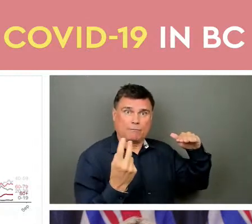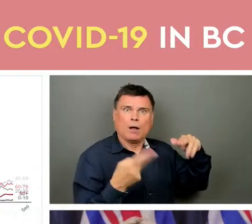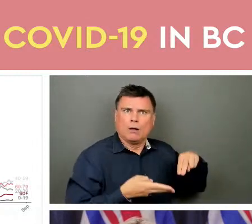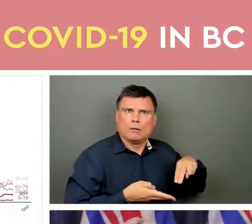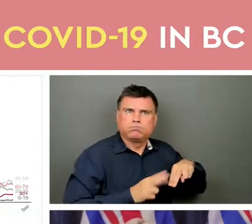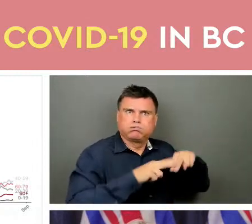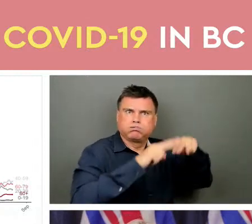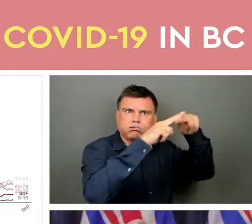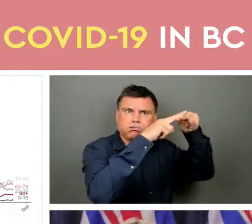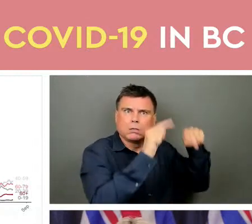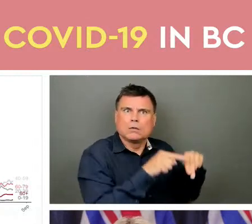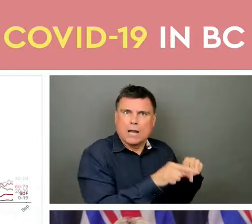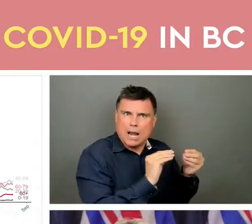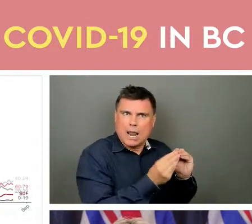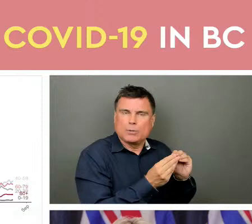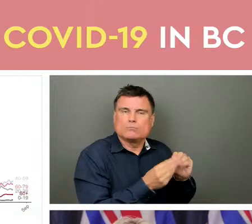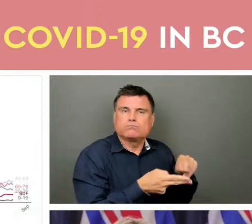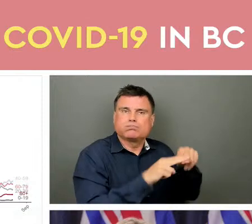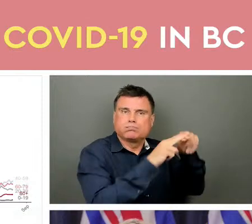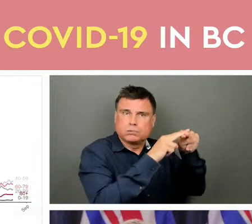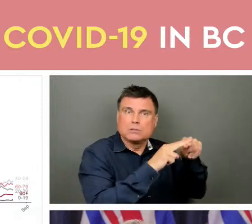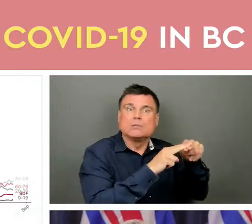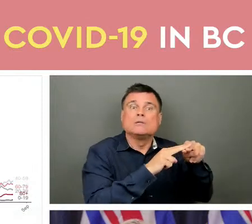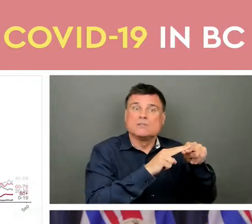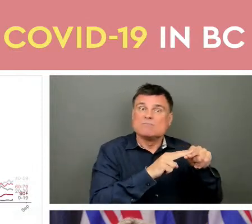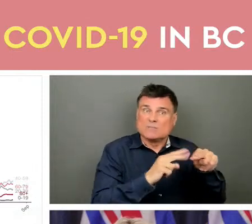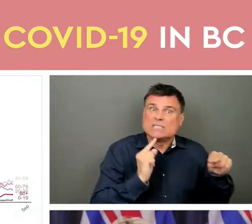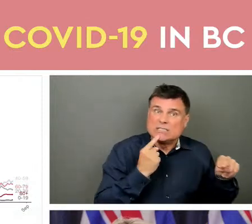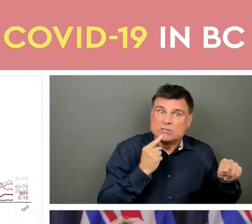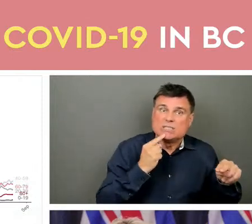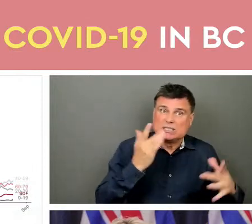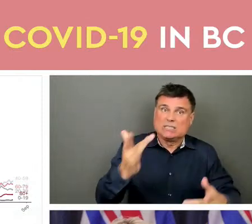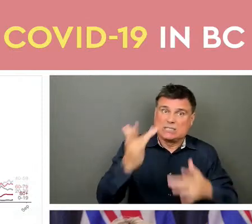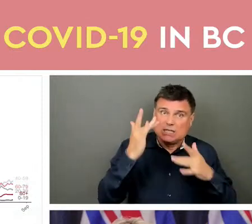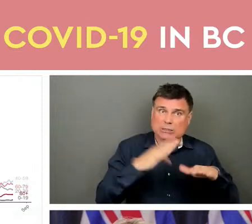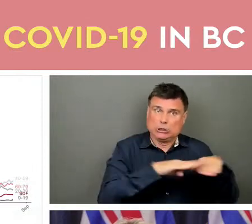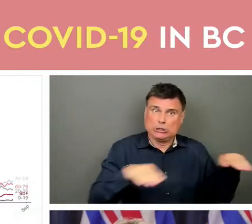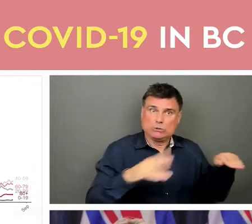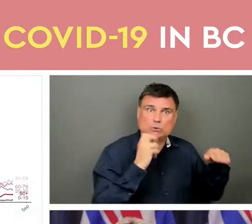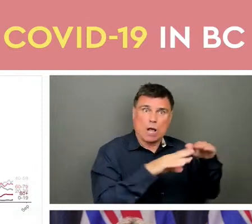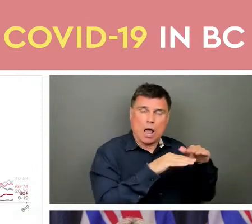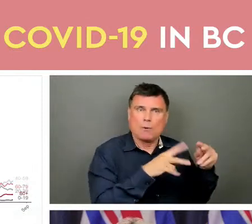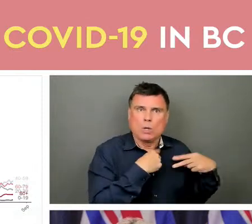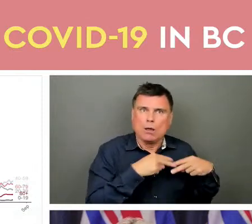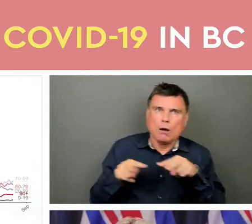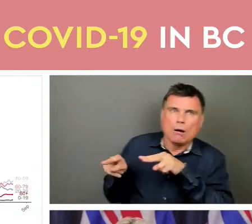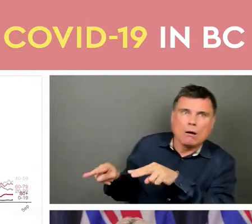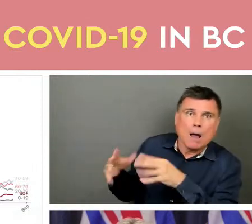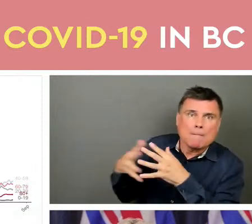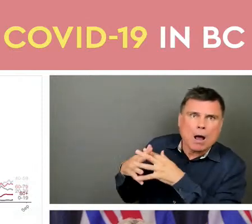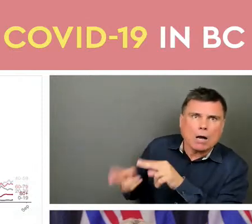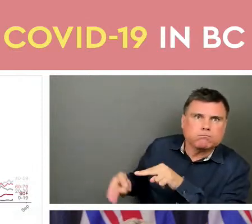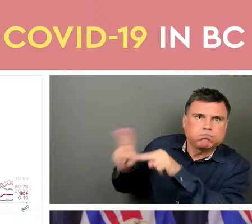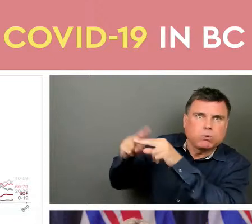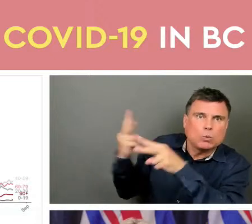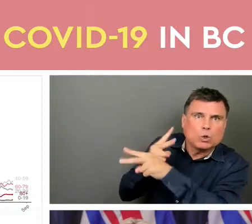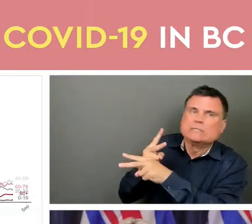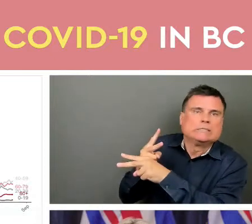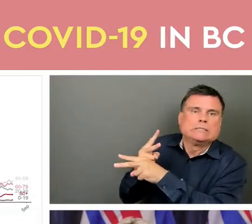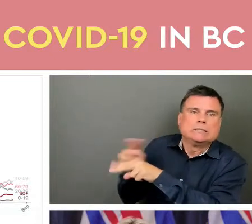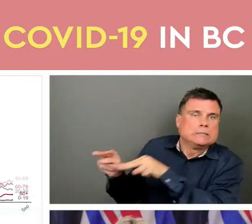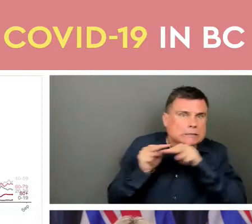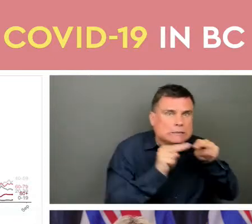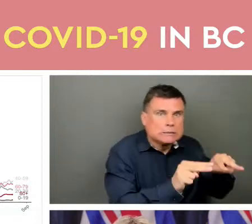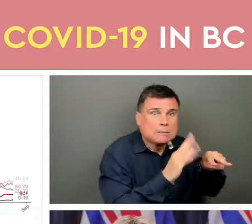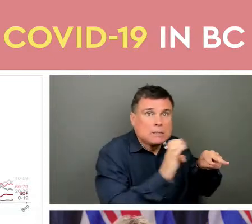been watching that carefully, and we are not seeing that, both in counts of children who are hospitalized, and we can see the bottom